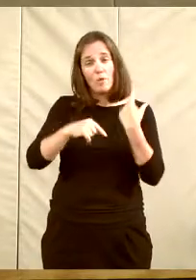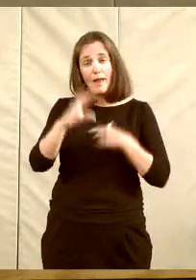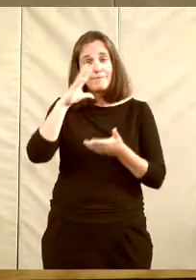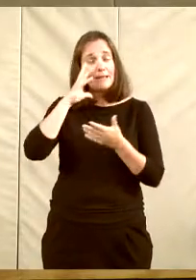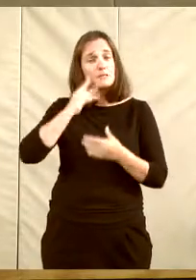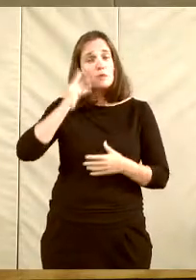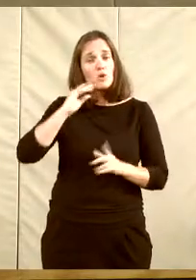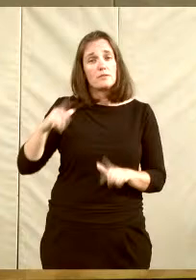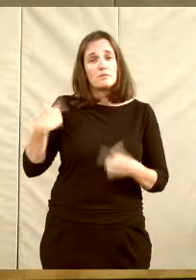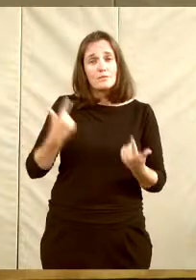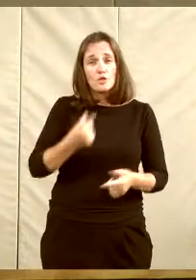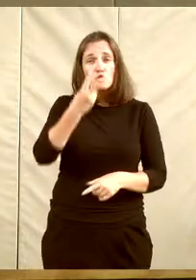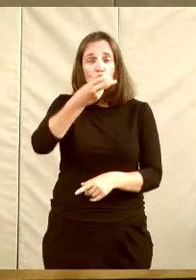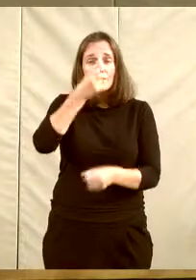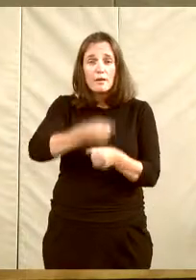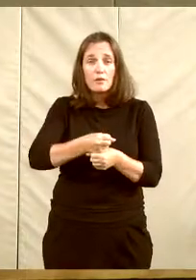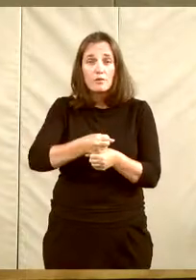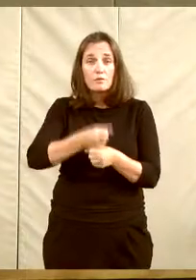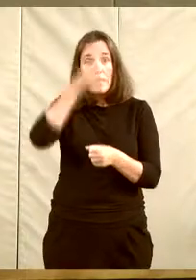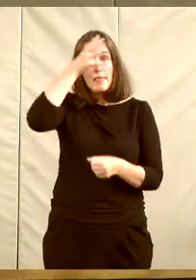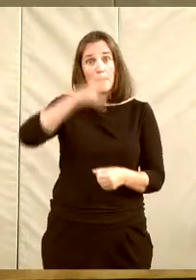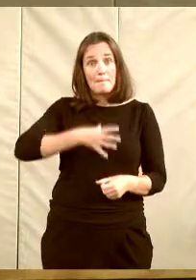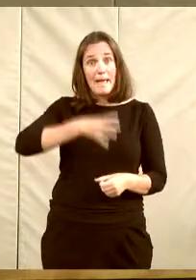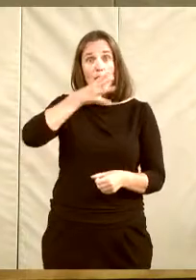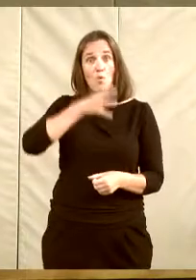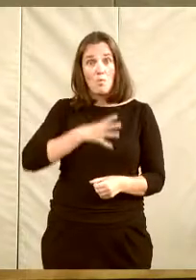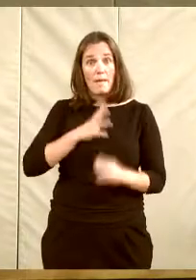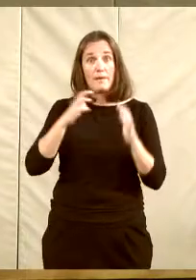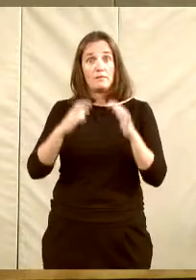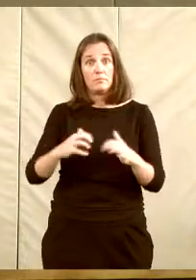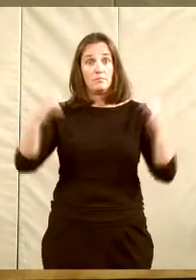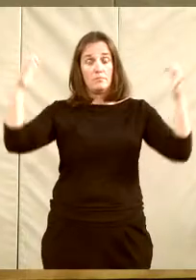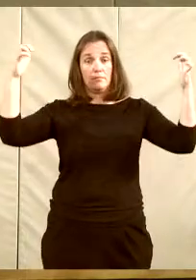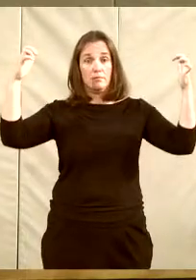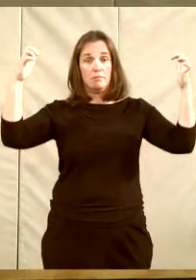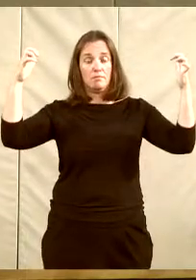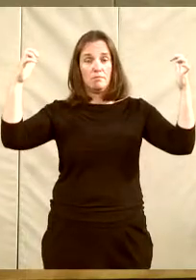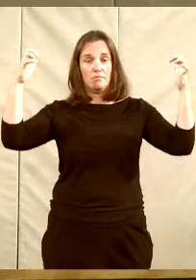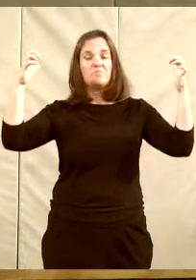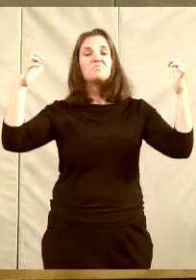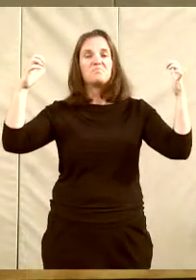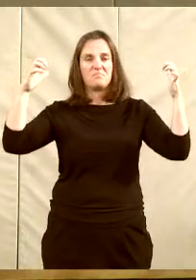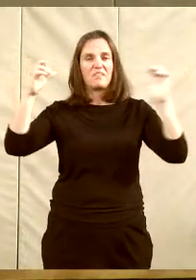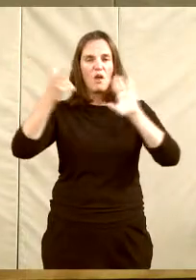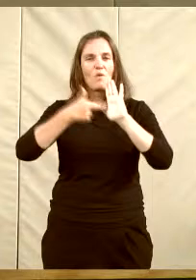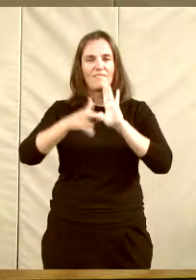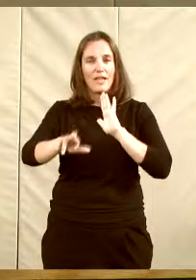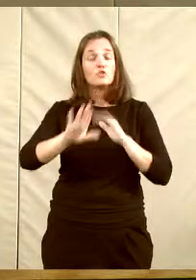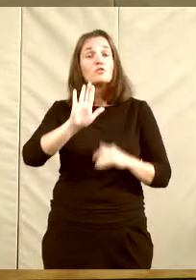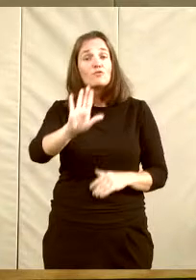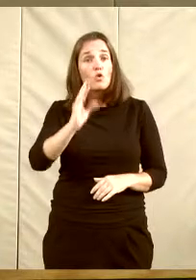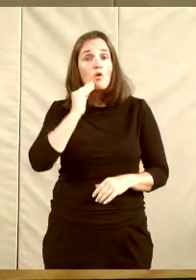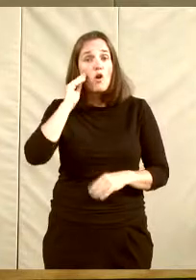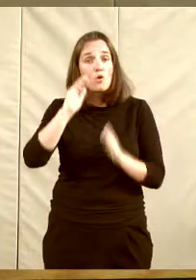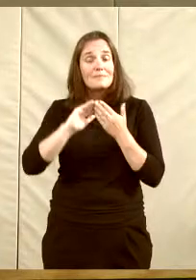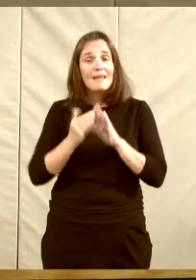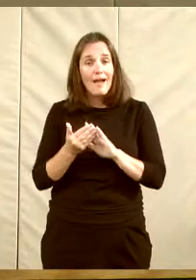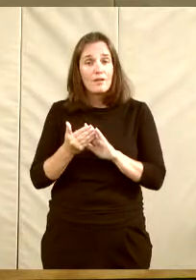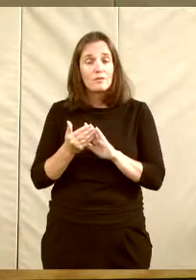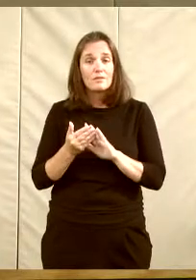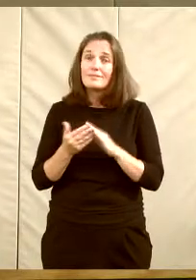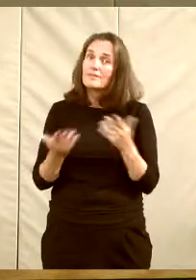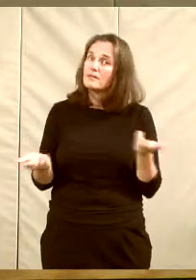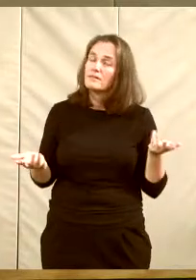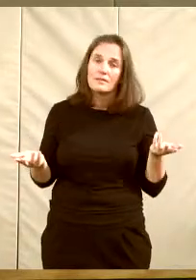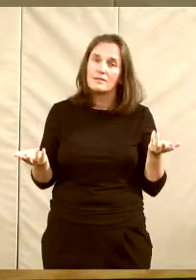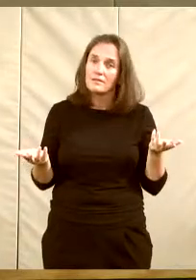2 years, is that the men and women you see surrounding you tonight, a reflection of your hometown? Guys, you